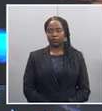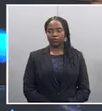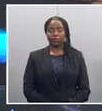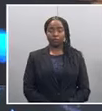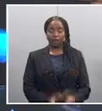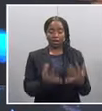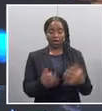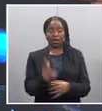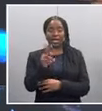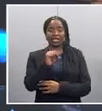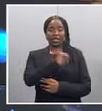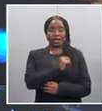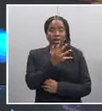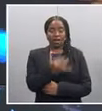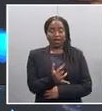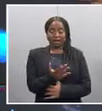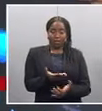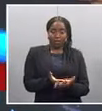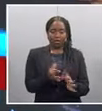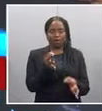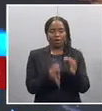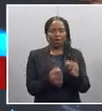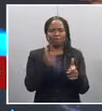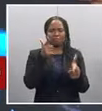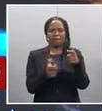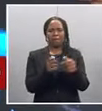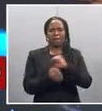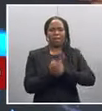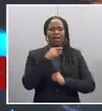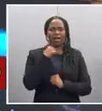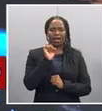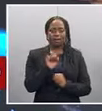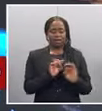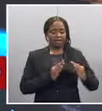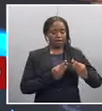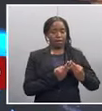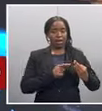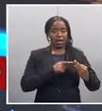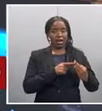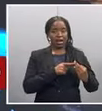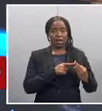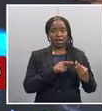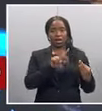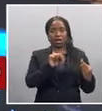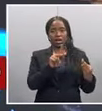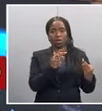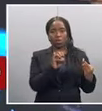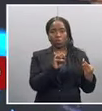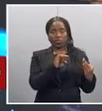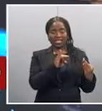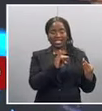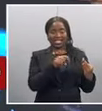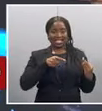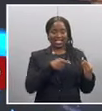To KwaZulu-Natal now, and another possible political killing in the province. The family of a murdered ANC member, Nkosi Corna